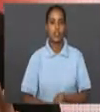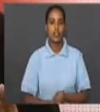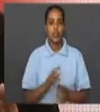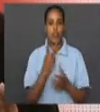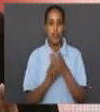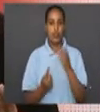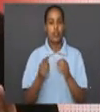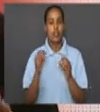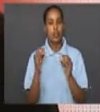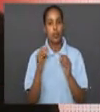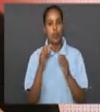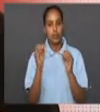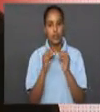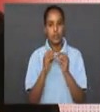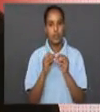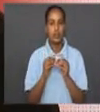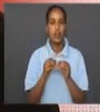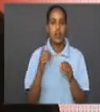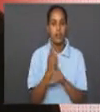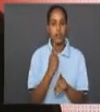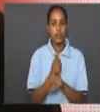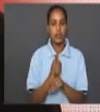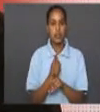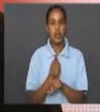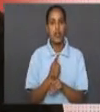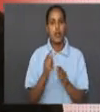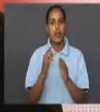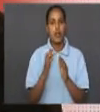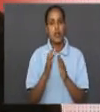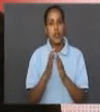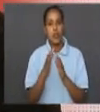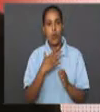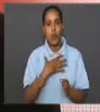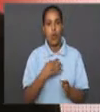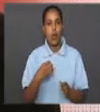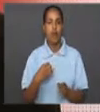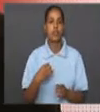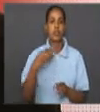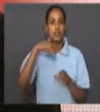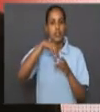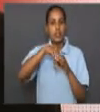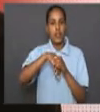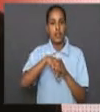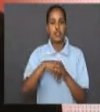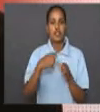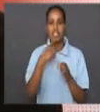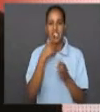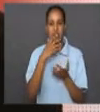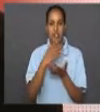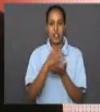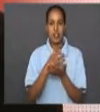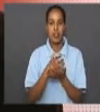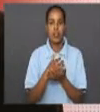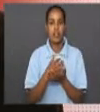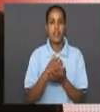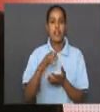On both occasions, it appeared as a white solid inside flasks of